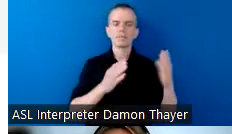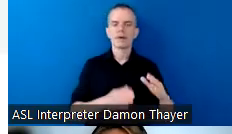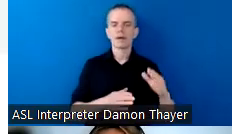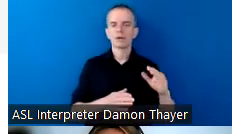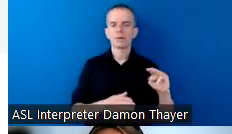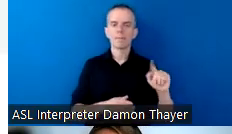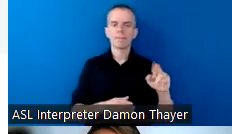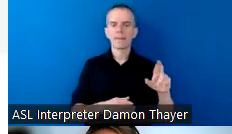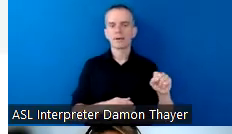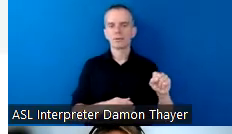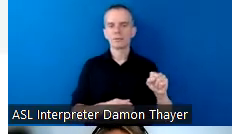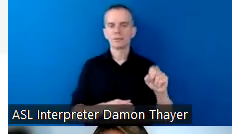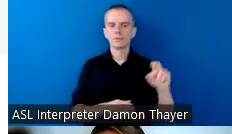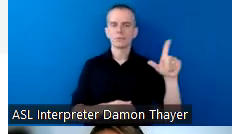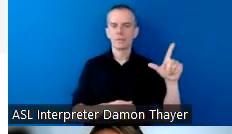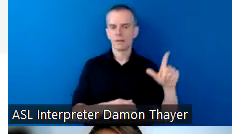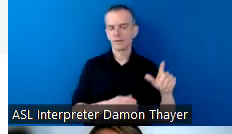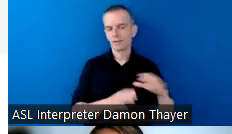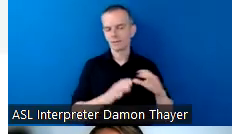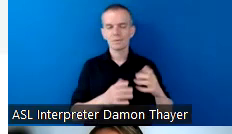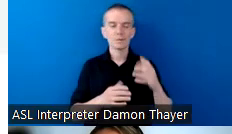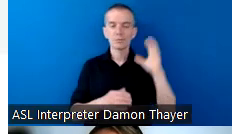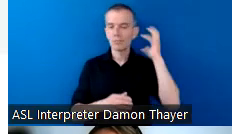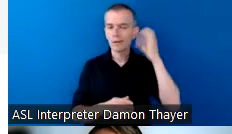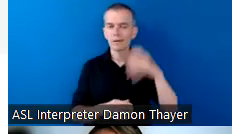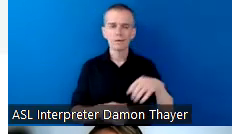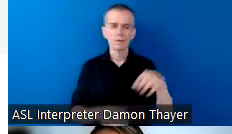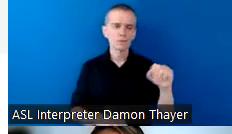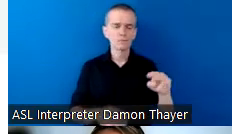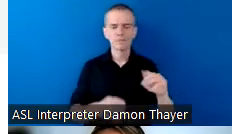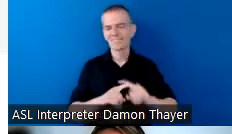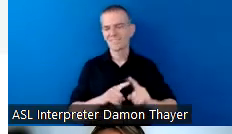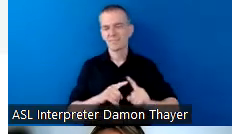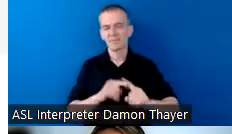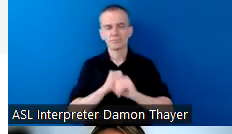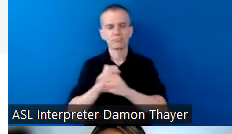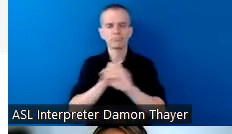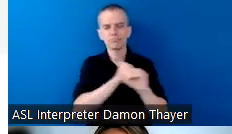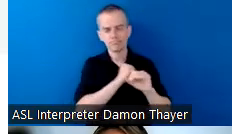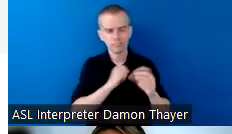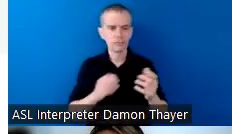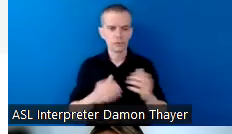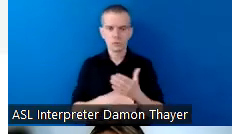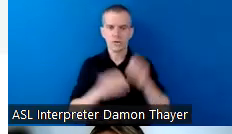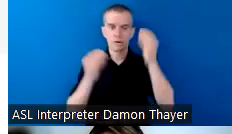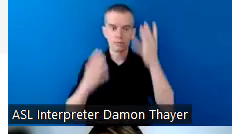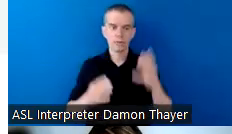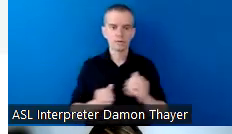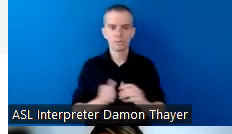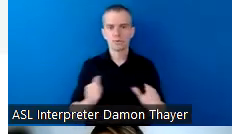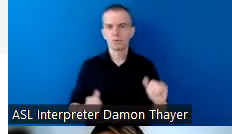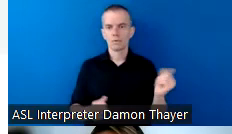hope to share communications, radio, social media. So we'll be trying to do as much as we can to share information with all of